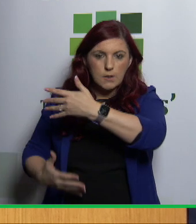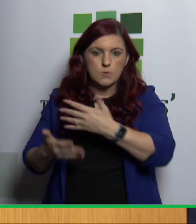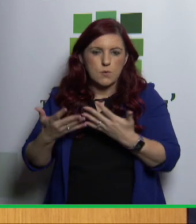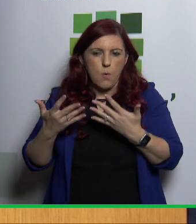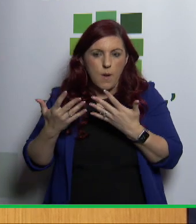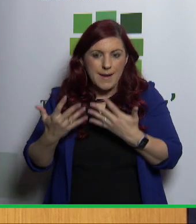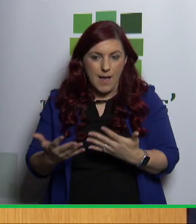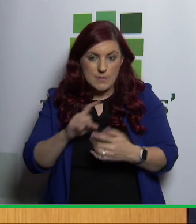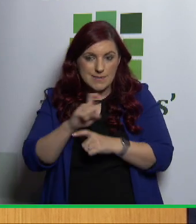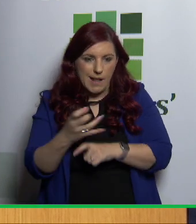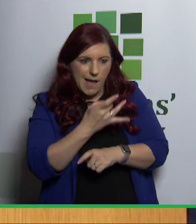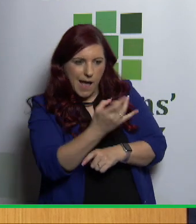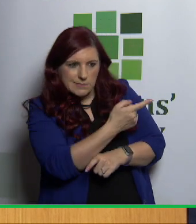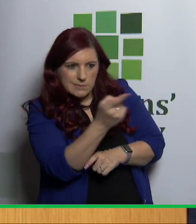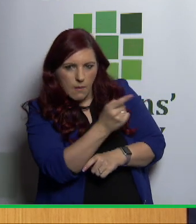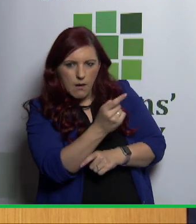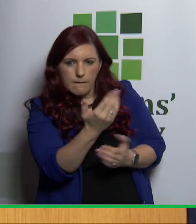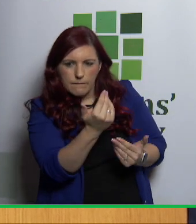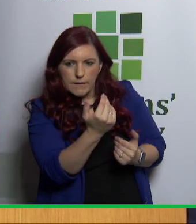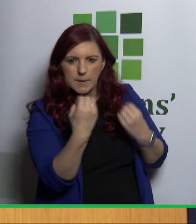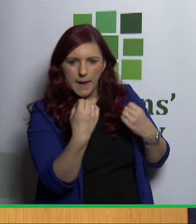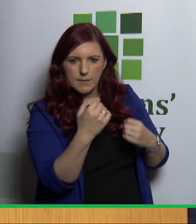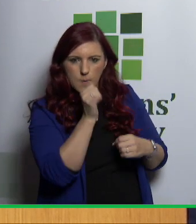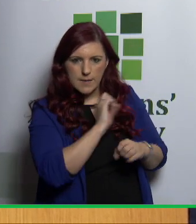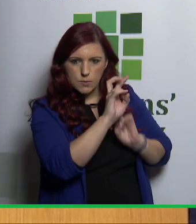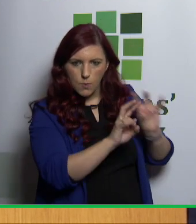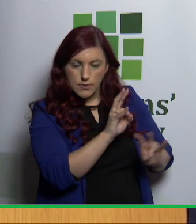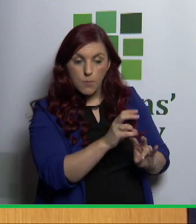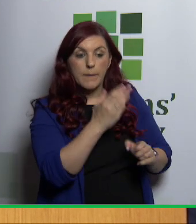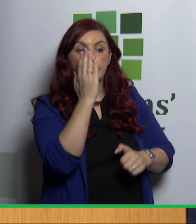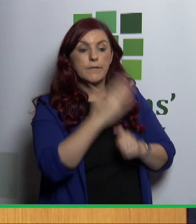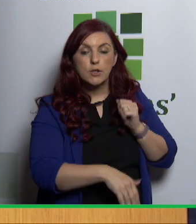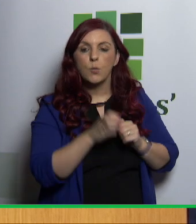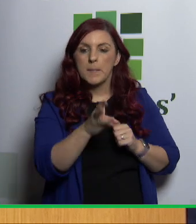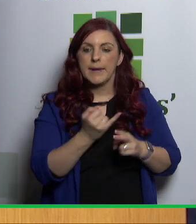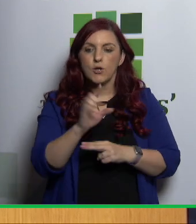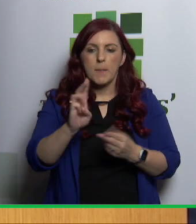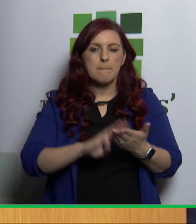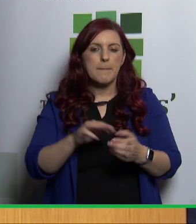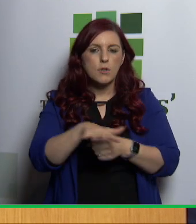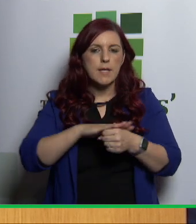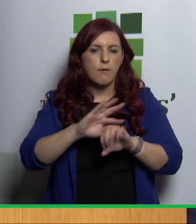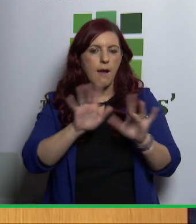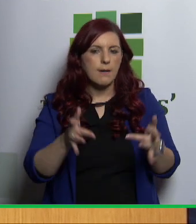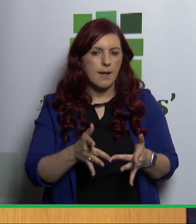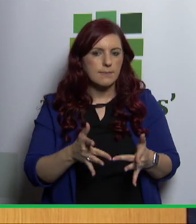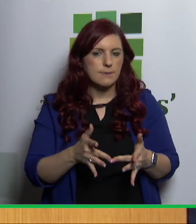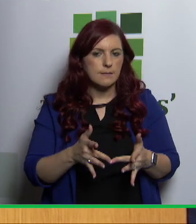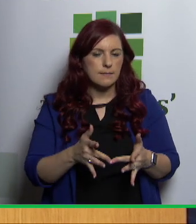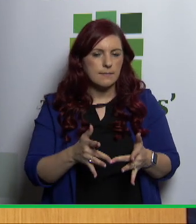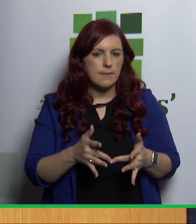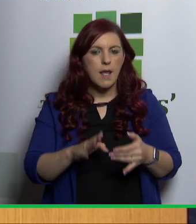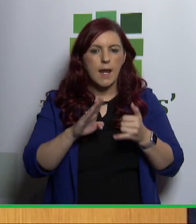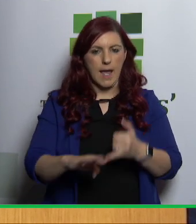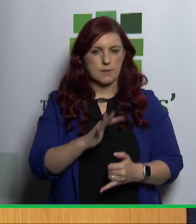some feedback from some agencies, and we will collate all of that, and you'll see it online for all the responses. And finally, for myself, just to say,